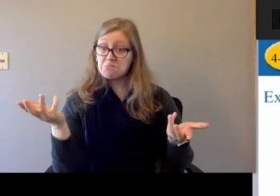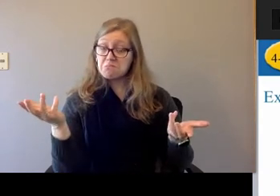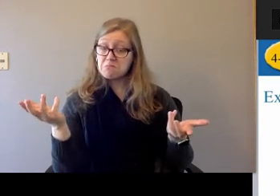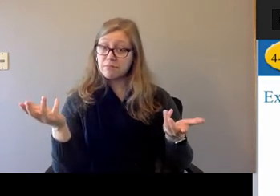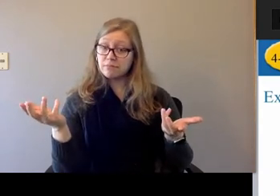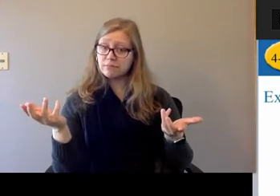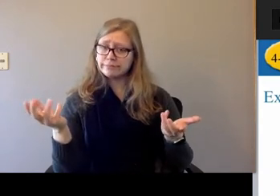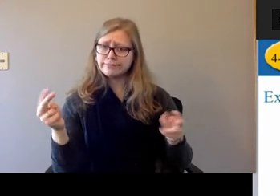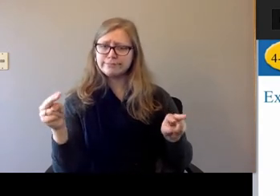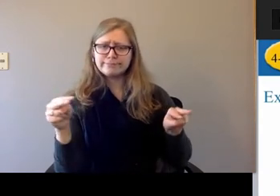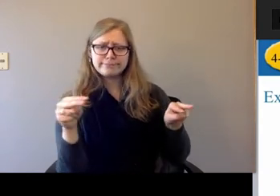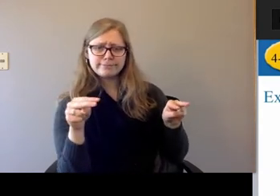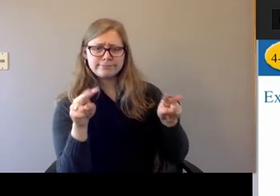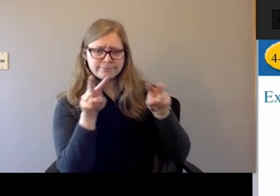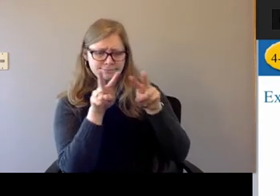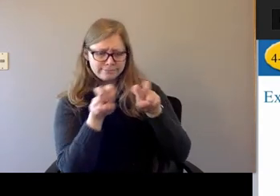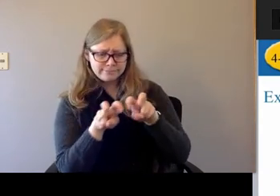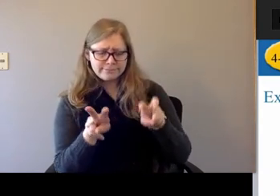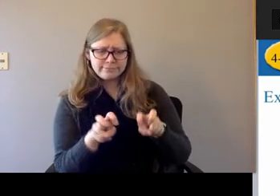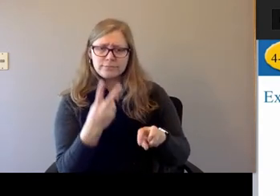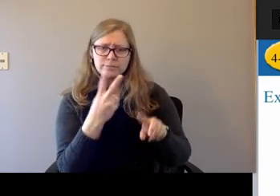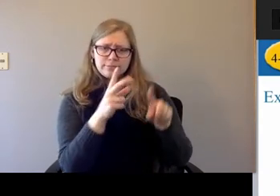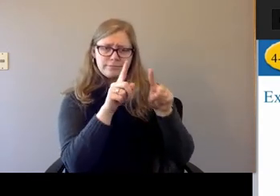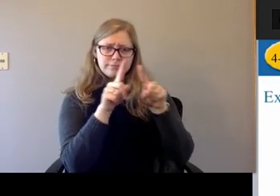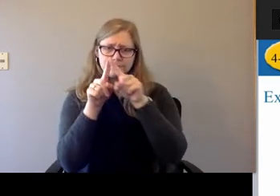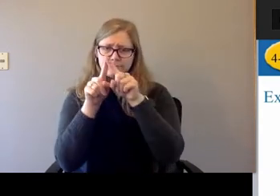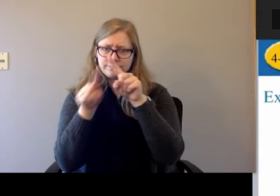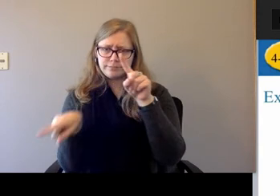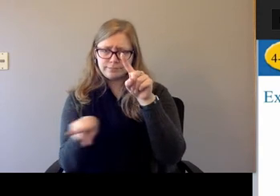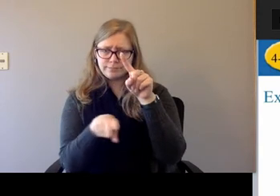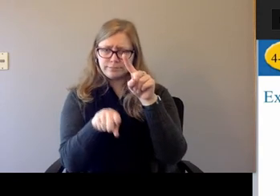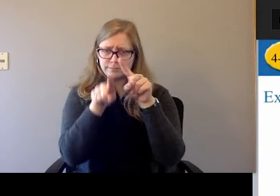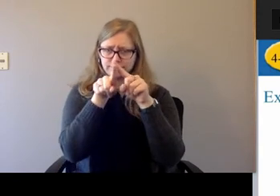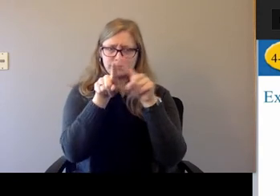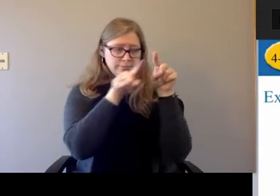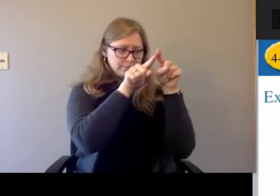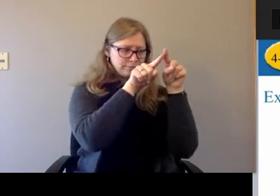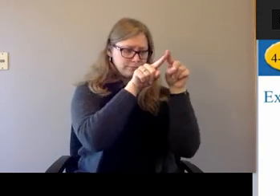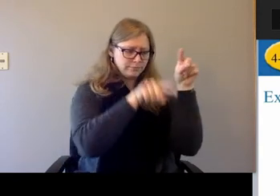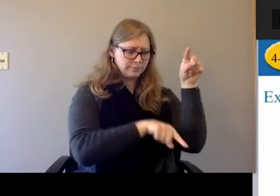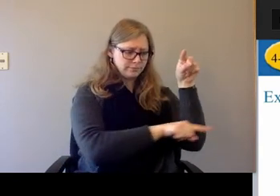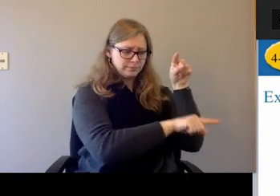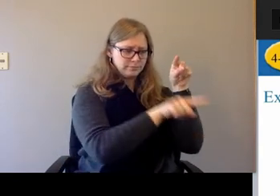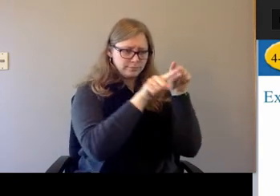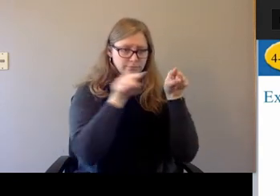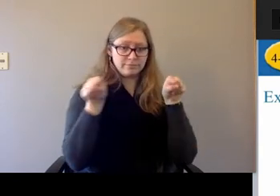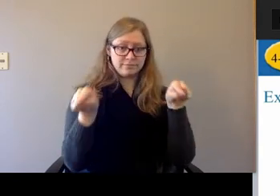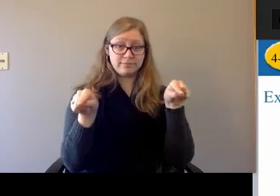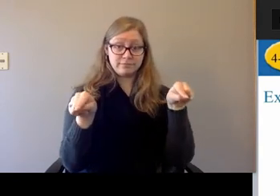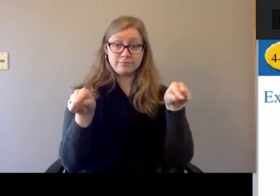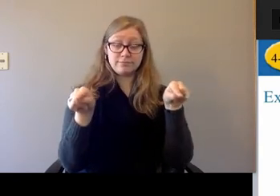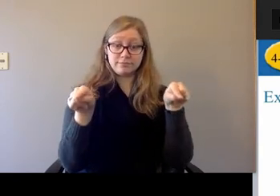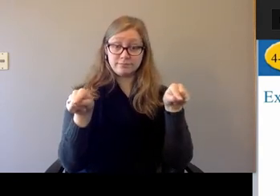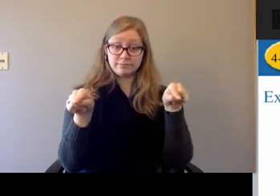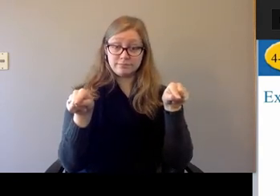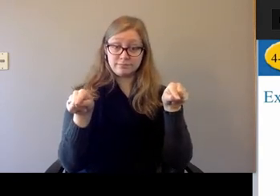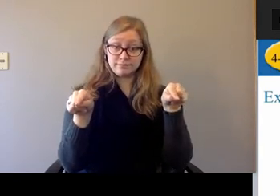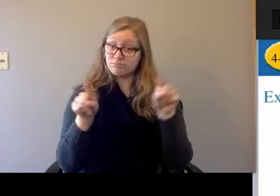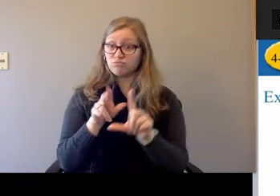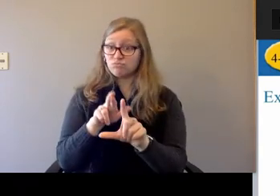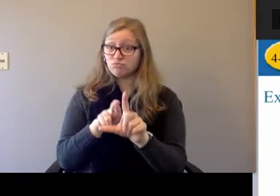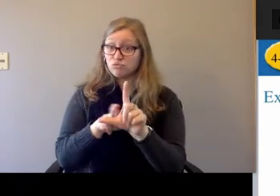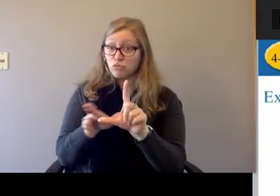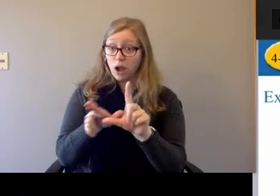look carefully at the two triangles that are right triangles, which is what we need for hypotenuse leg, we can see